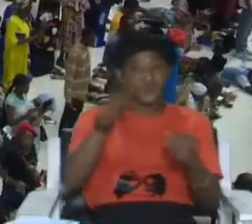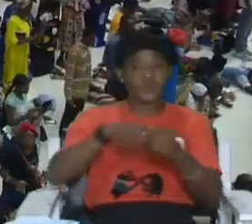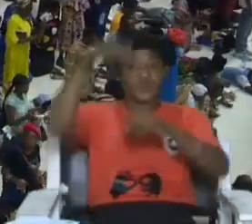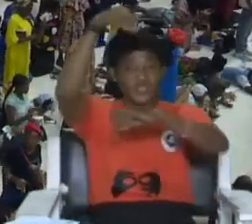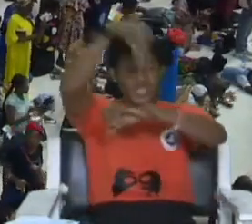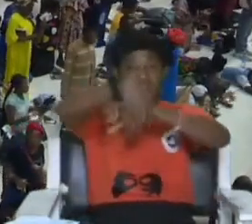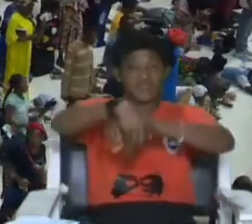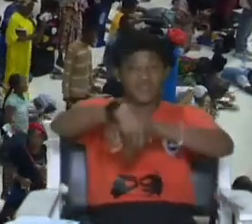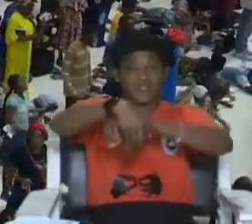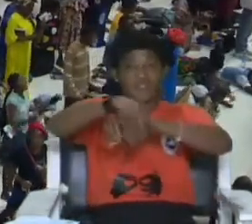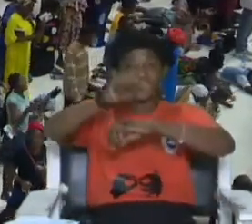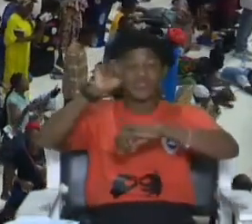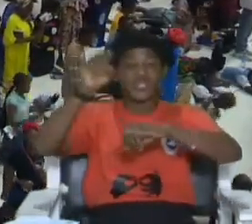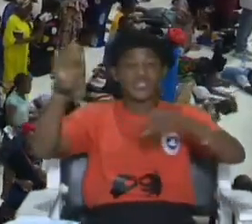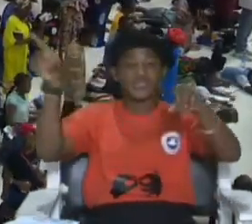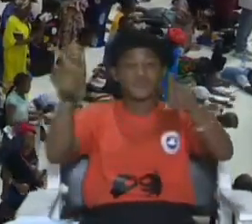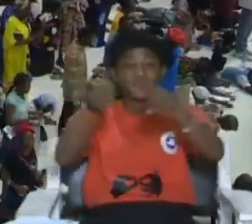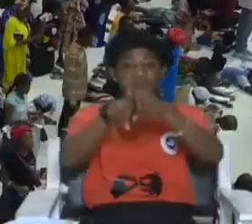So shall it be.